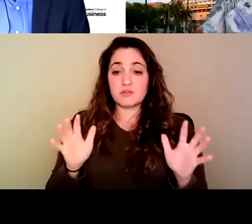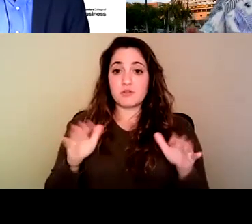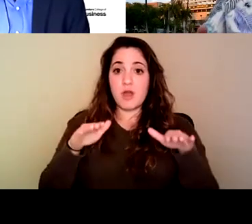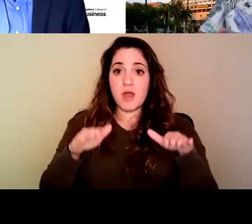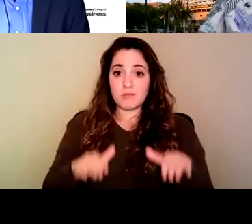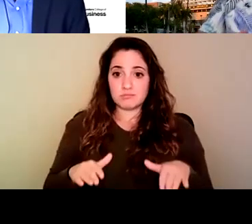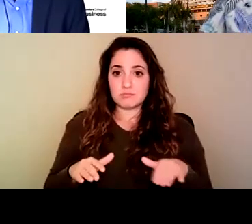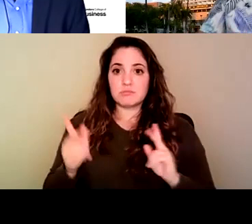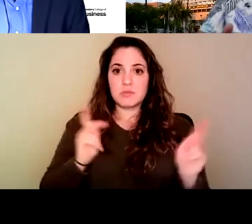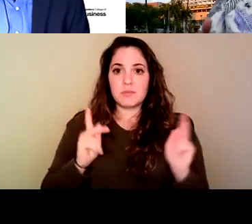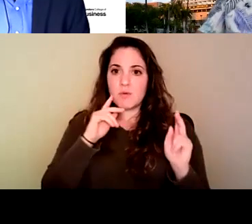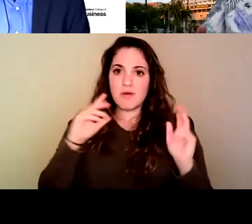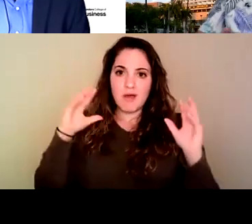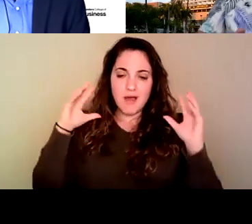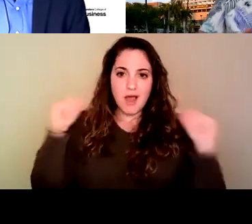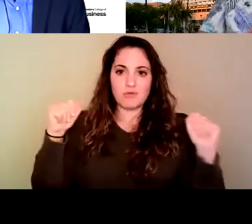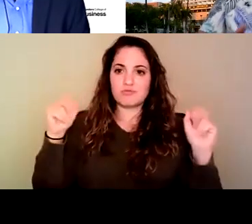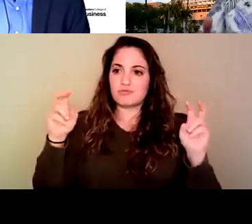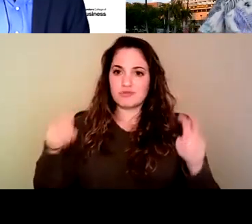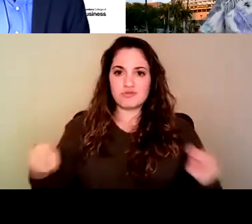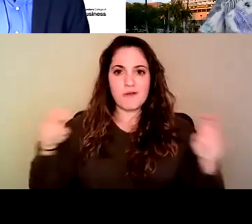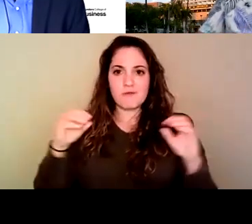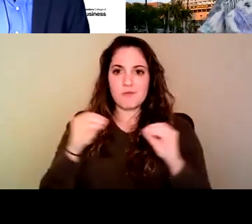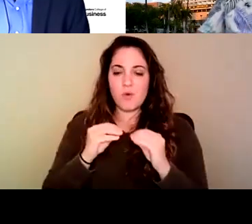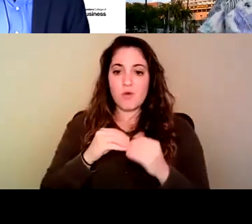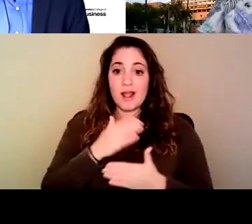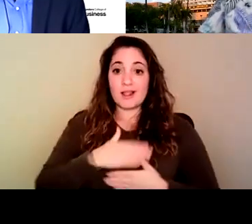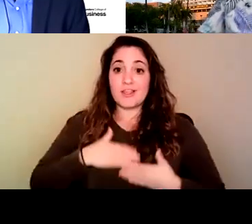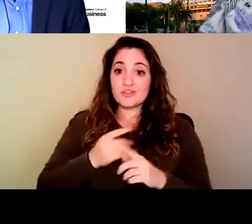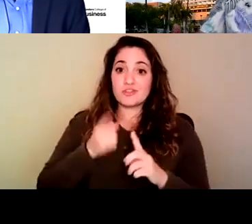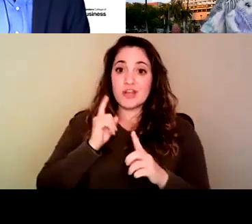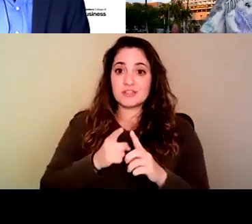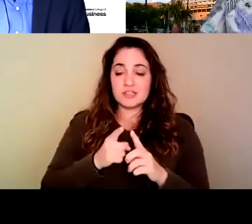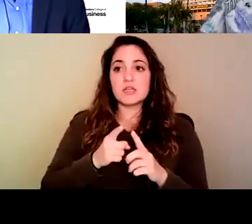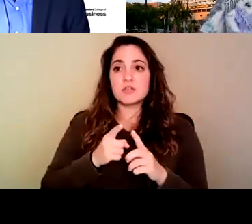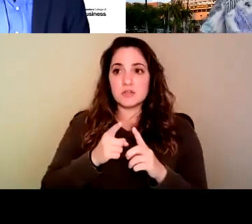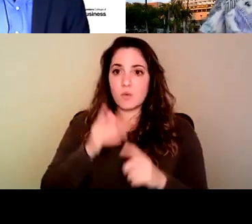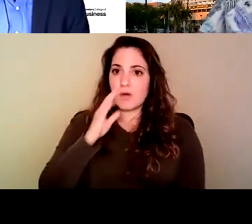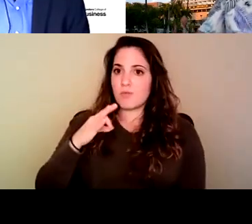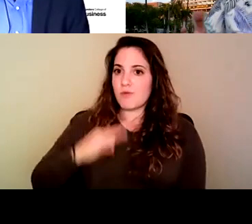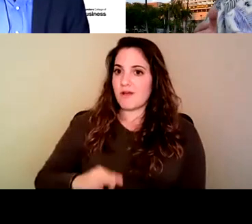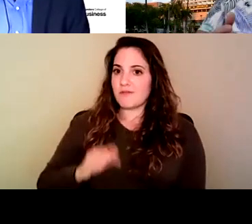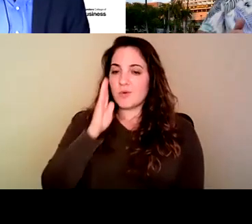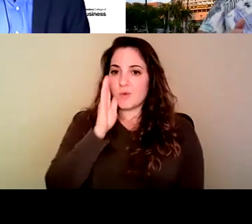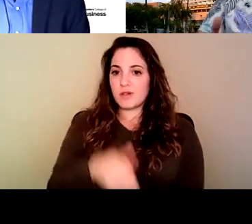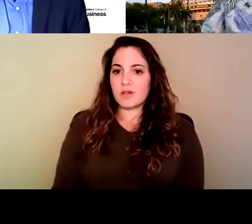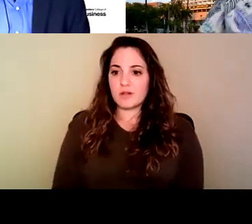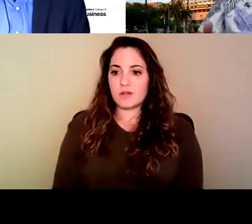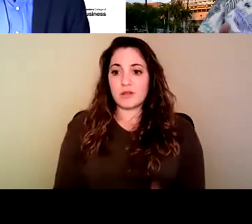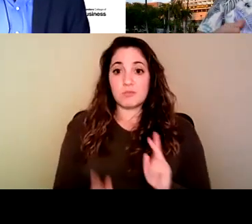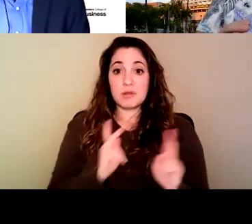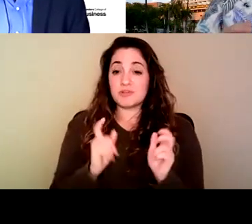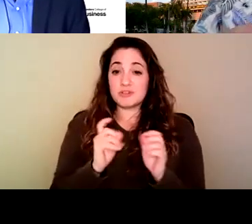are going to get out, they're going to start to travel. Leisure destinations are going to be the beneficiaries. People are just who want to get out